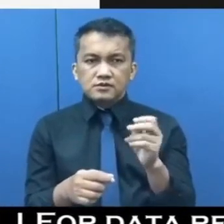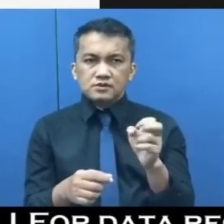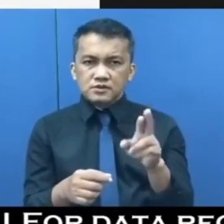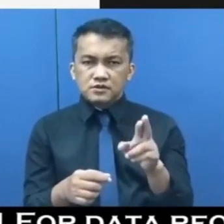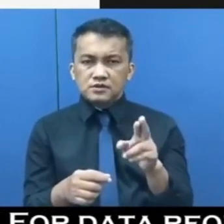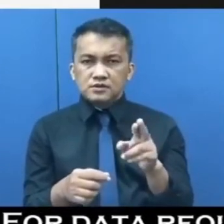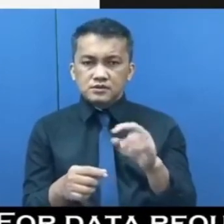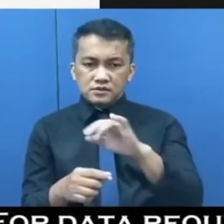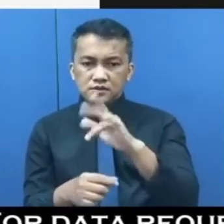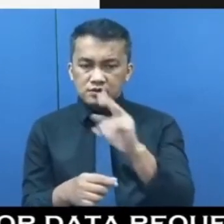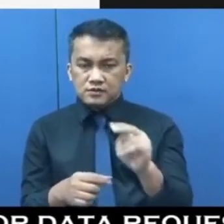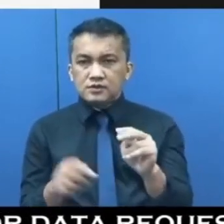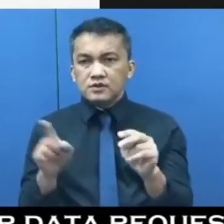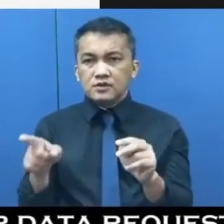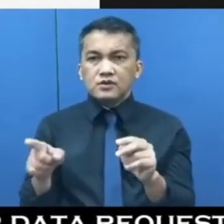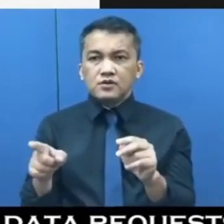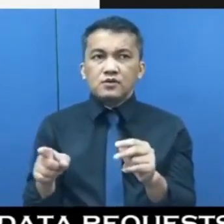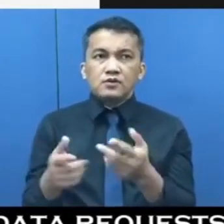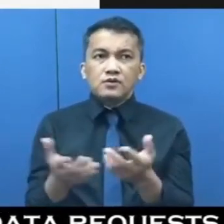it's where the